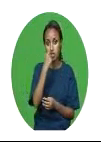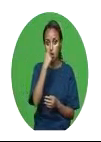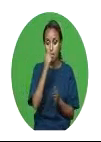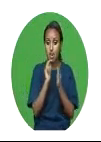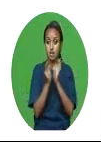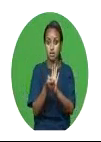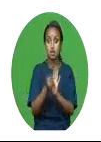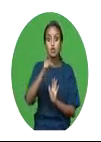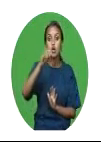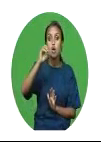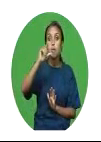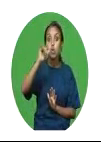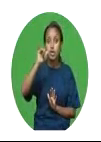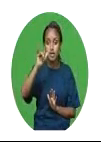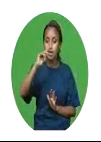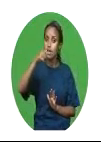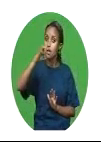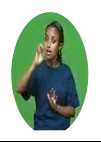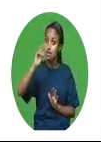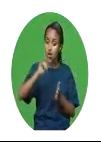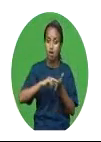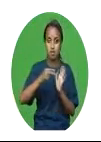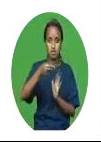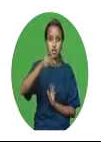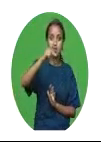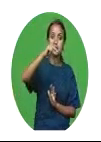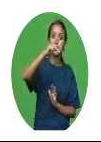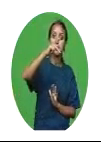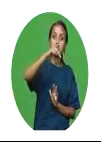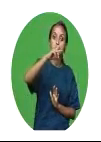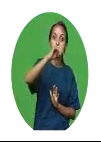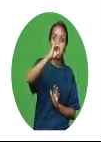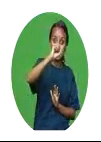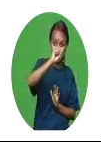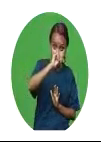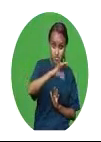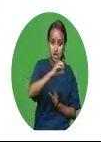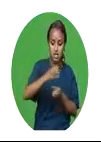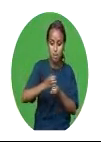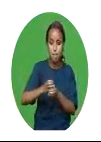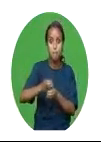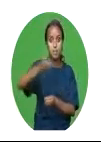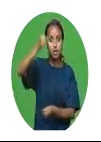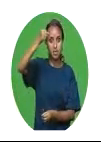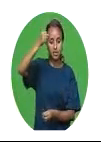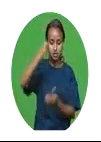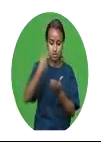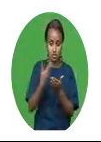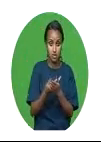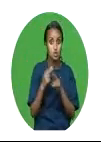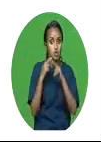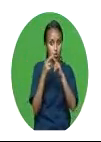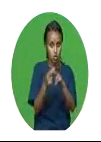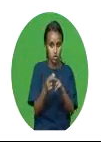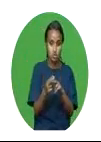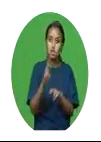of polyhedra are prism and pyramid. Polyhedra are called regular